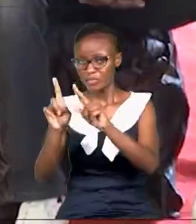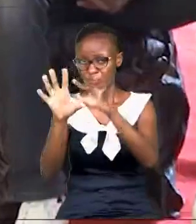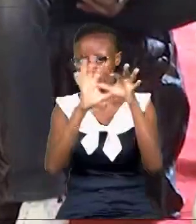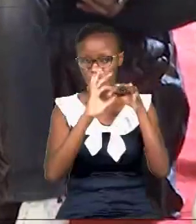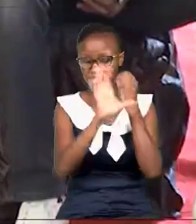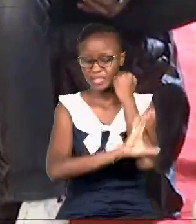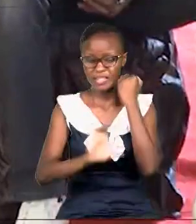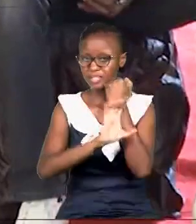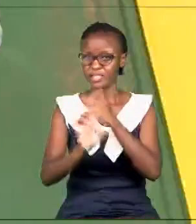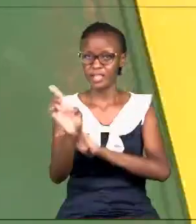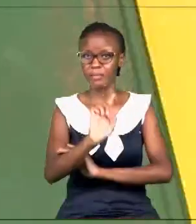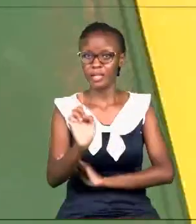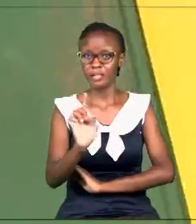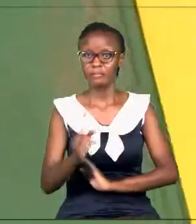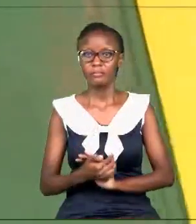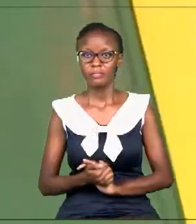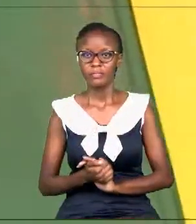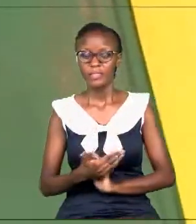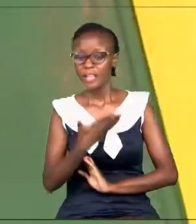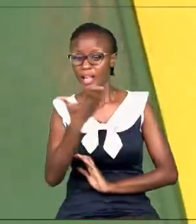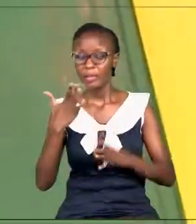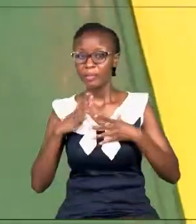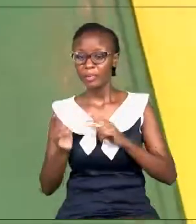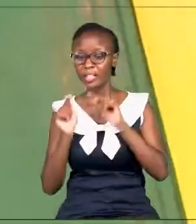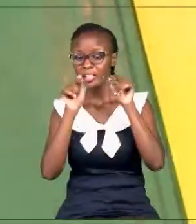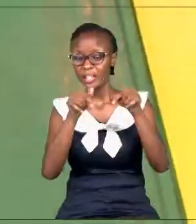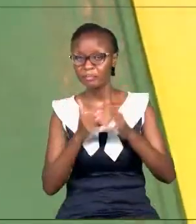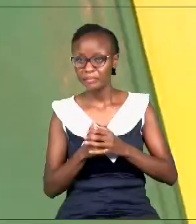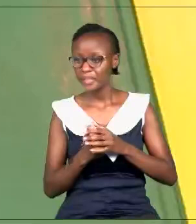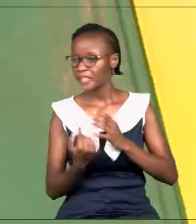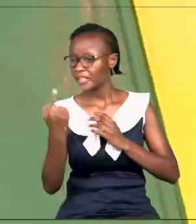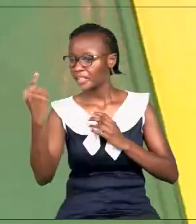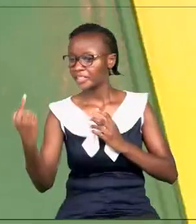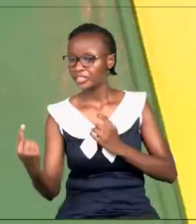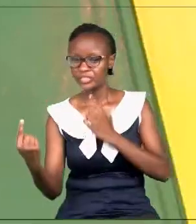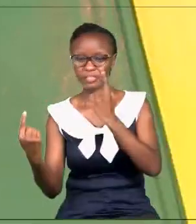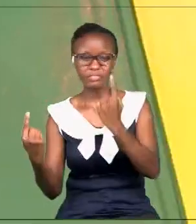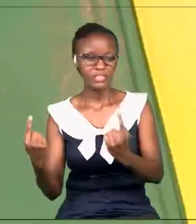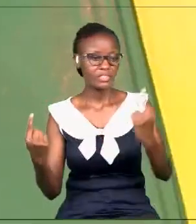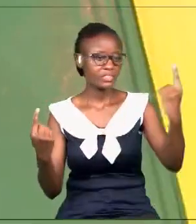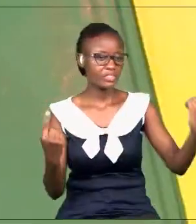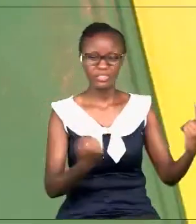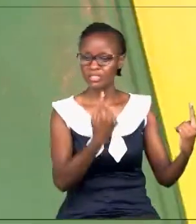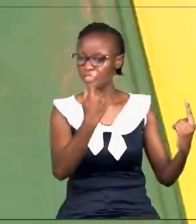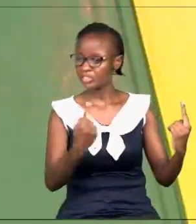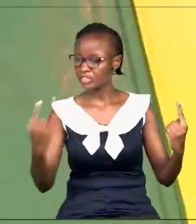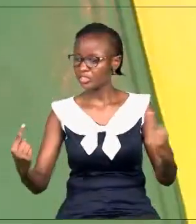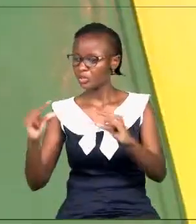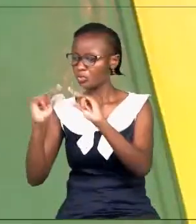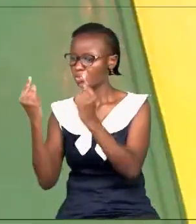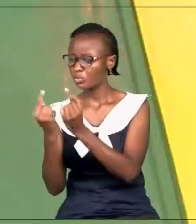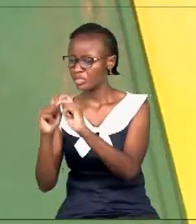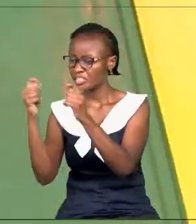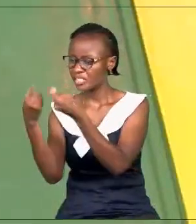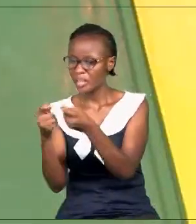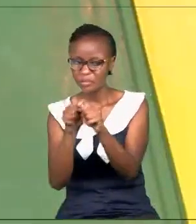country. Wamekuja na chama ya kona yake, na chama ya kikundi yake. Alafu